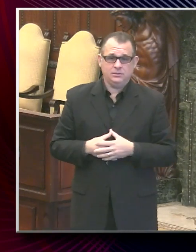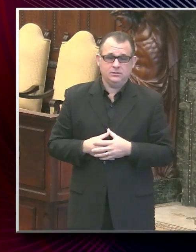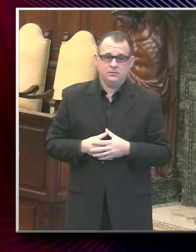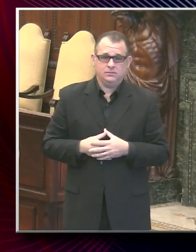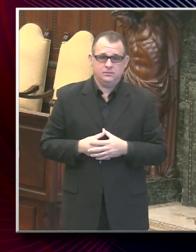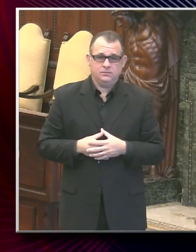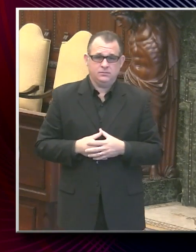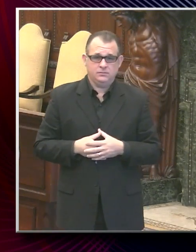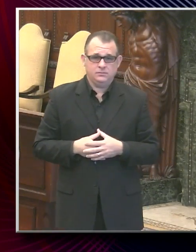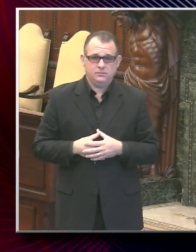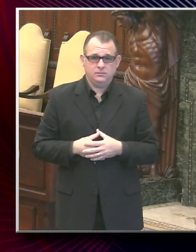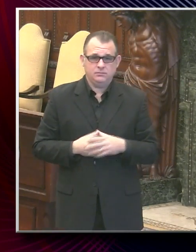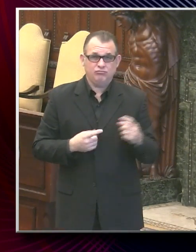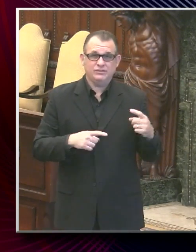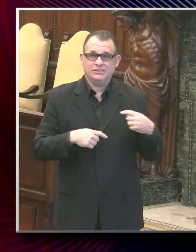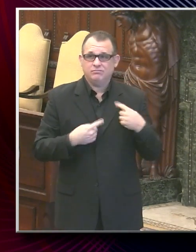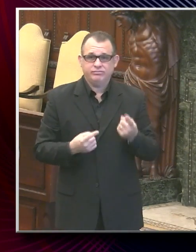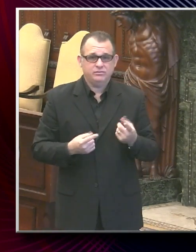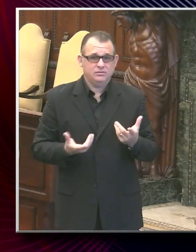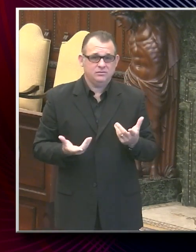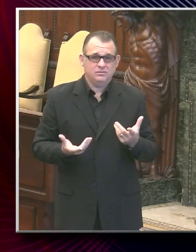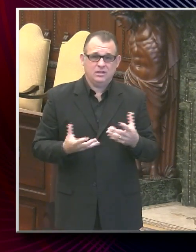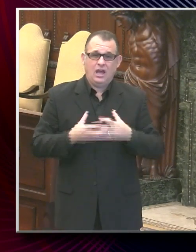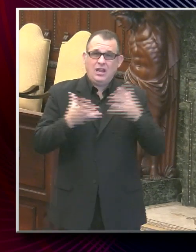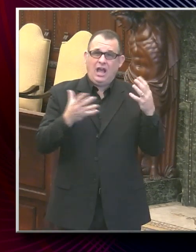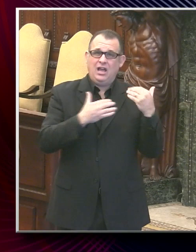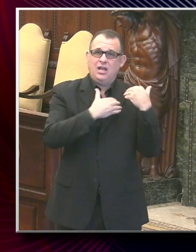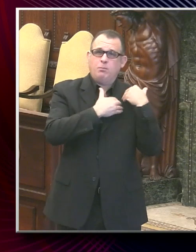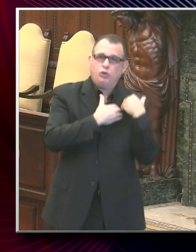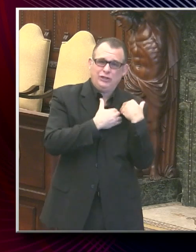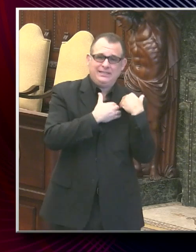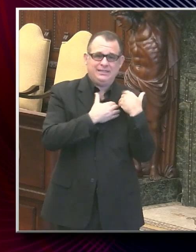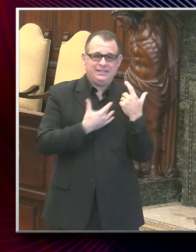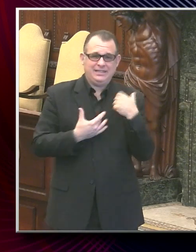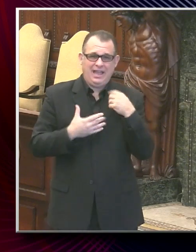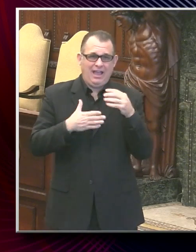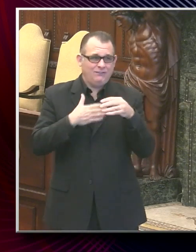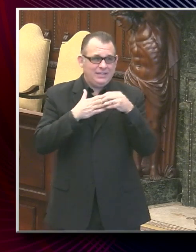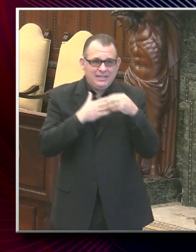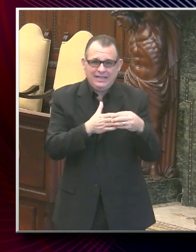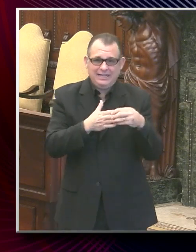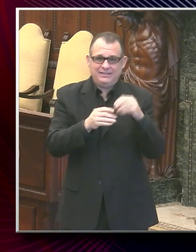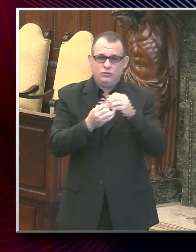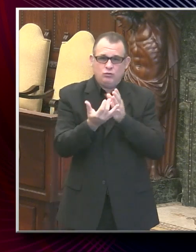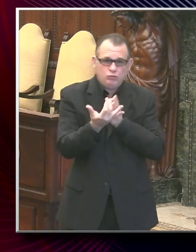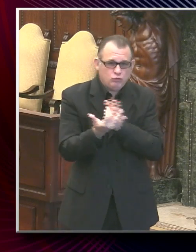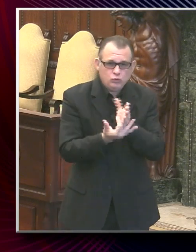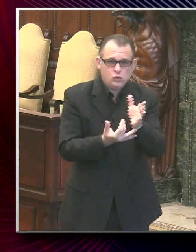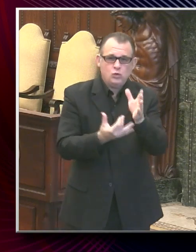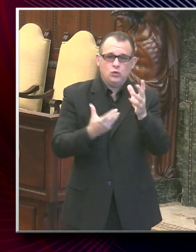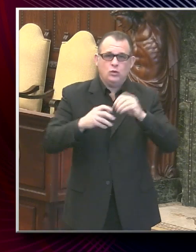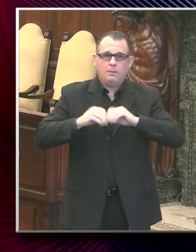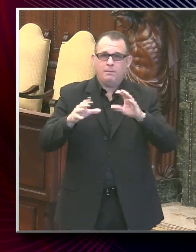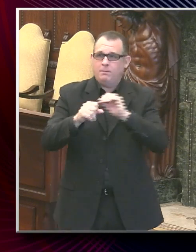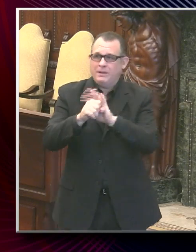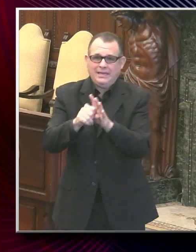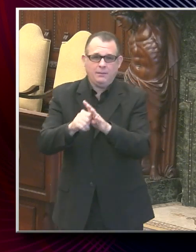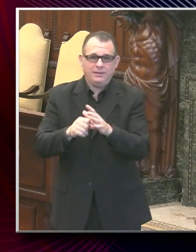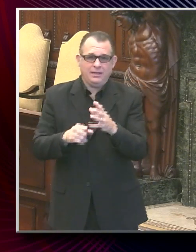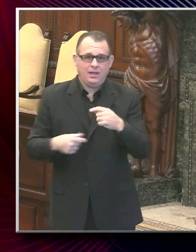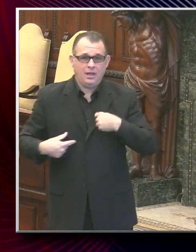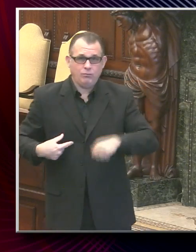And it's been incredible burdens as we have led the city through the pandemic. And I'm proud of that work. But I also